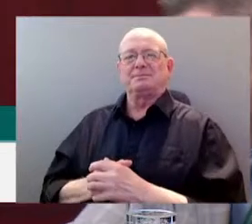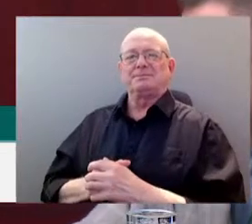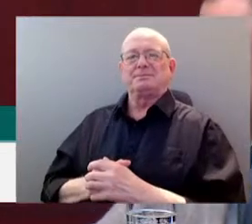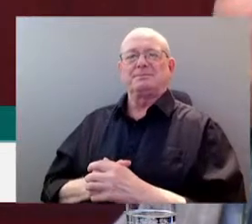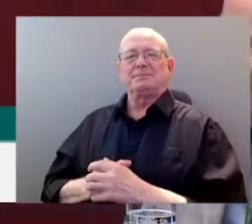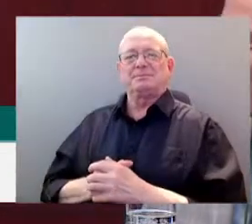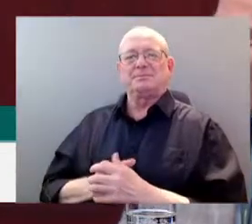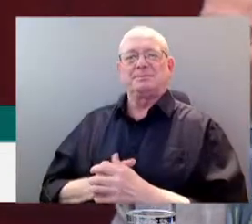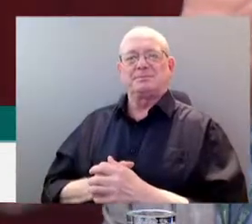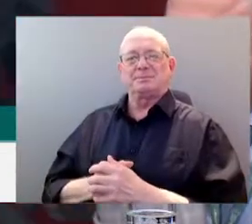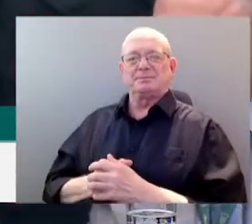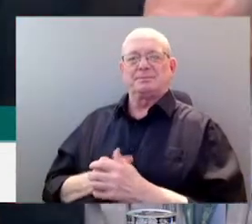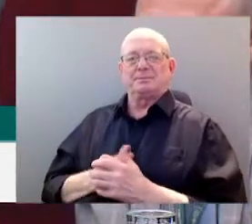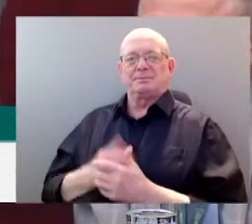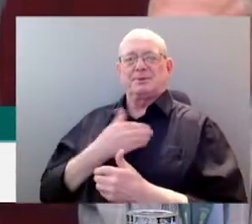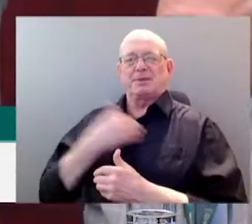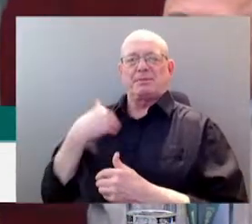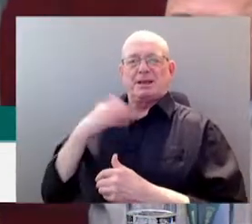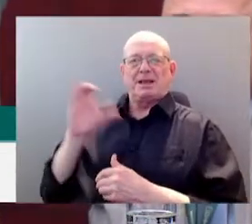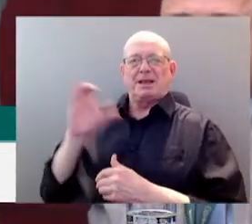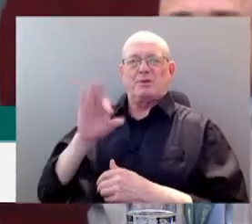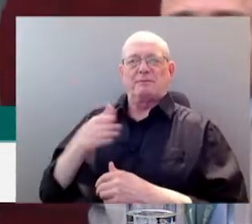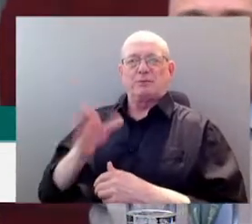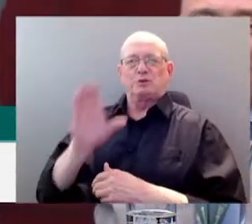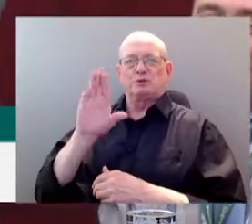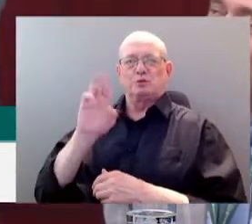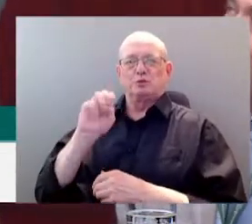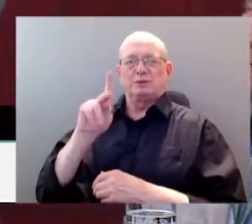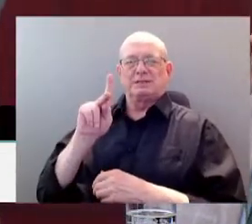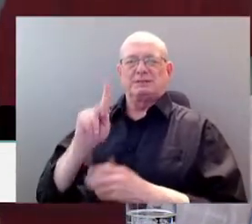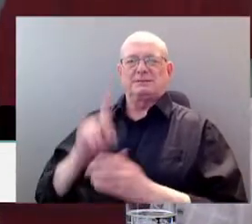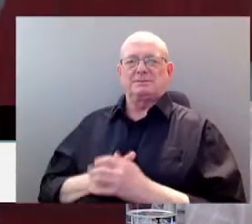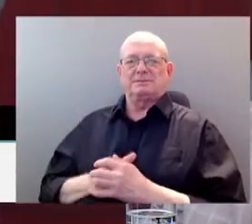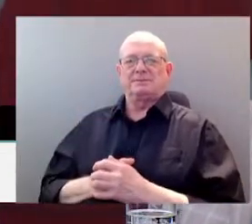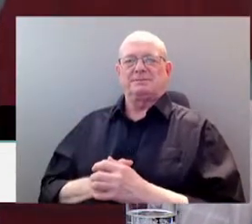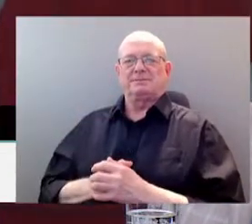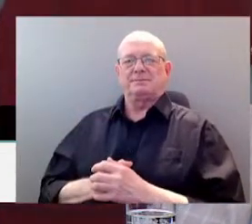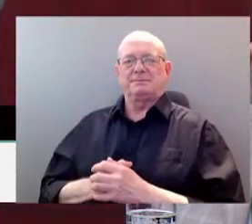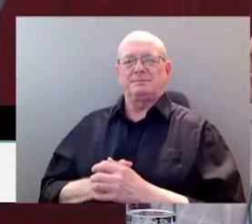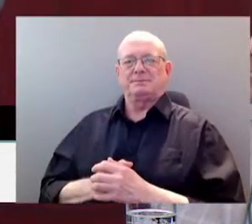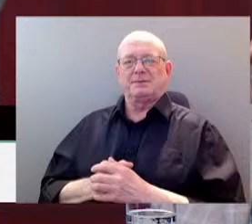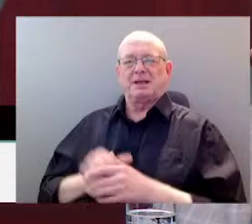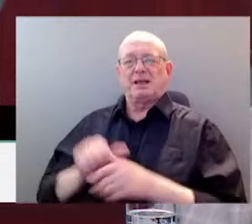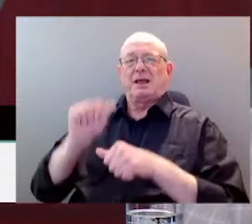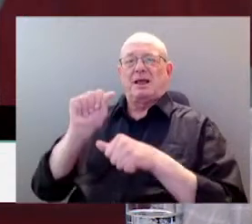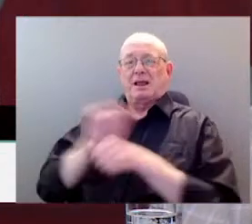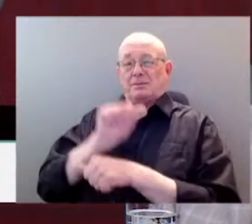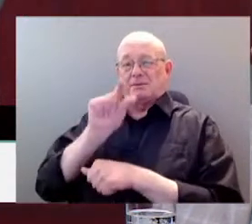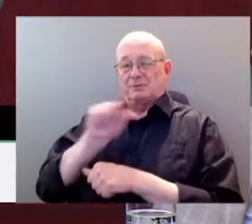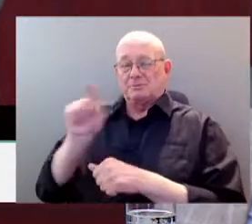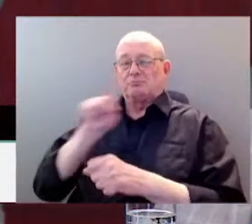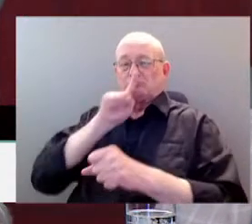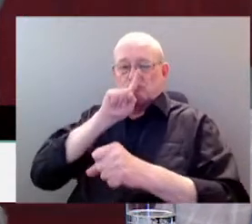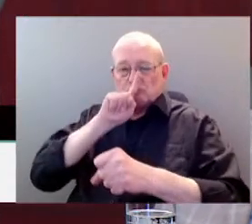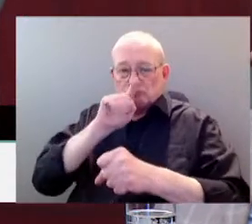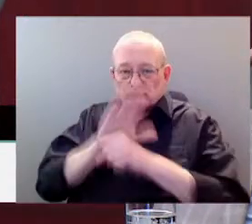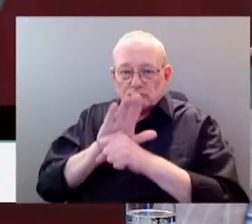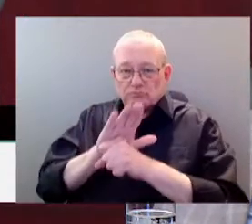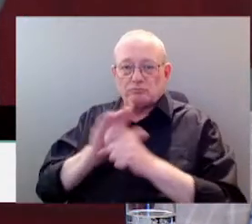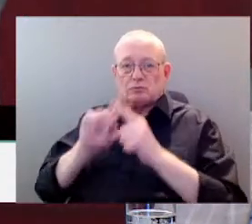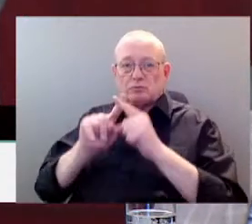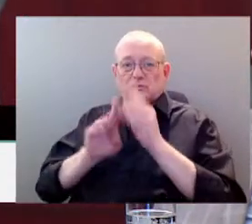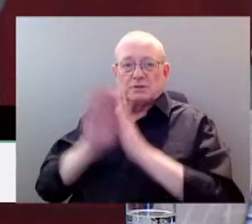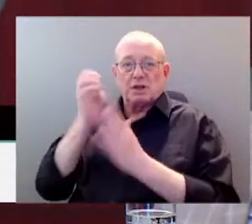government is committed to fostering economic growth and addressing labor shortages ensuring Alberta remains a premier destination for